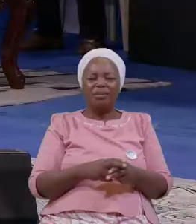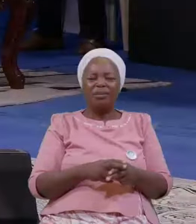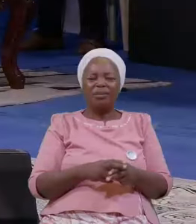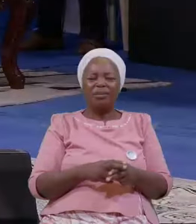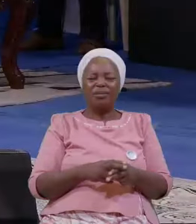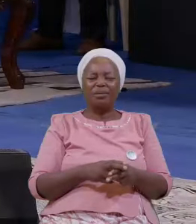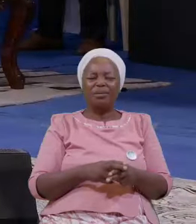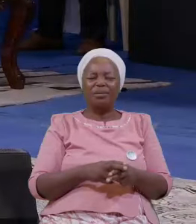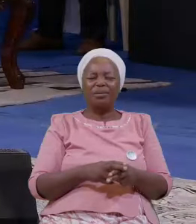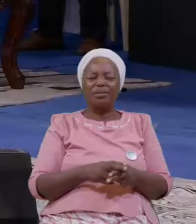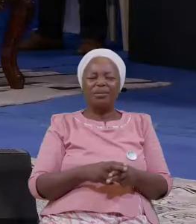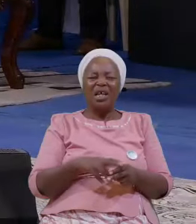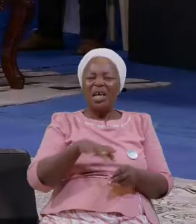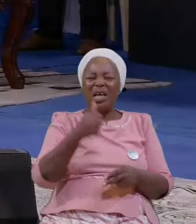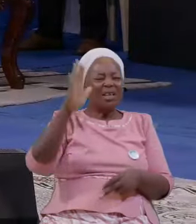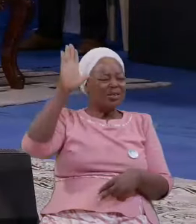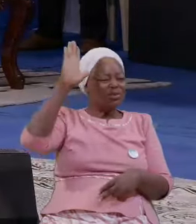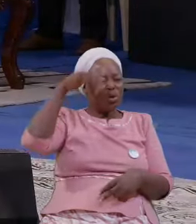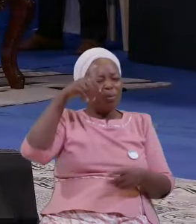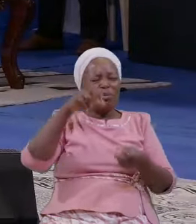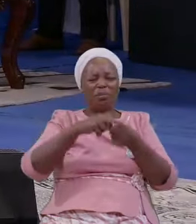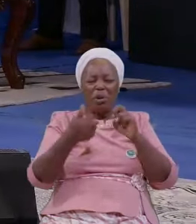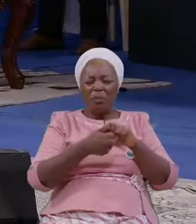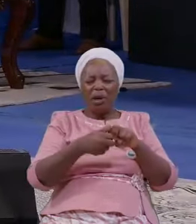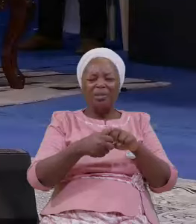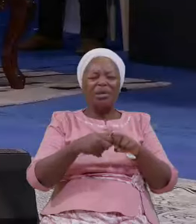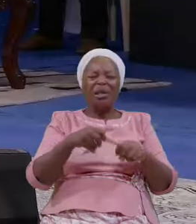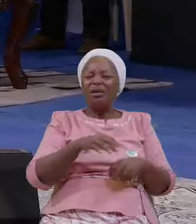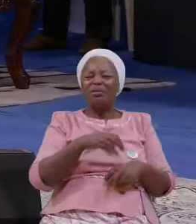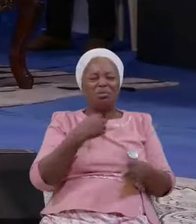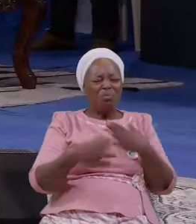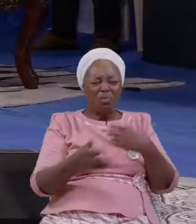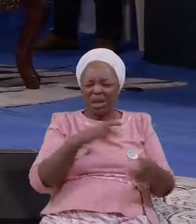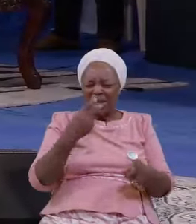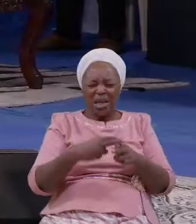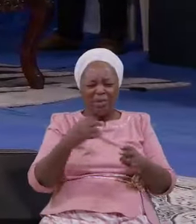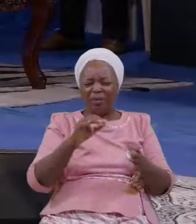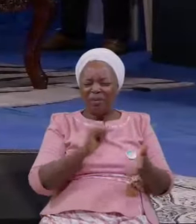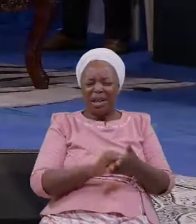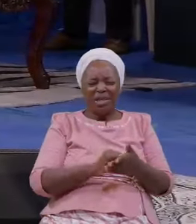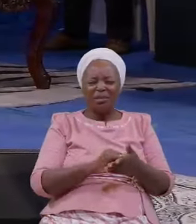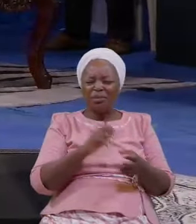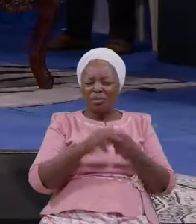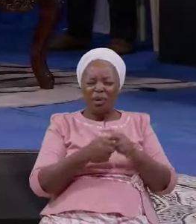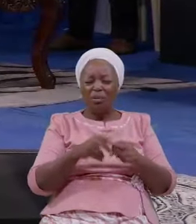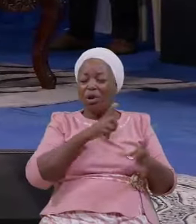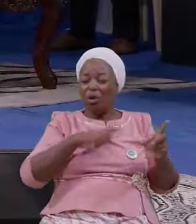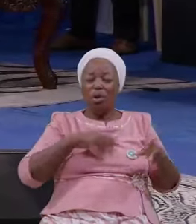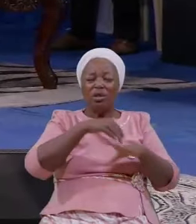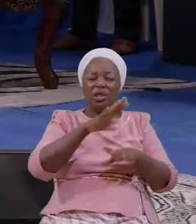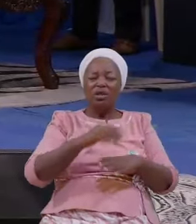Any long-standing problem of any name or description, Lord, send your healing virtue to